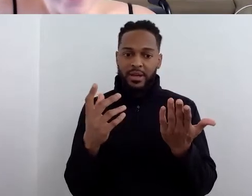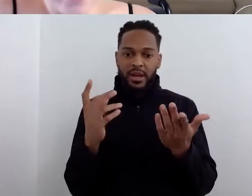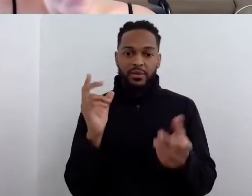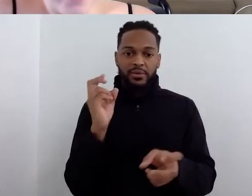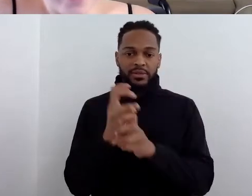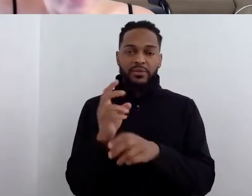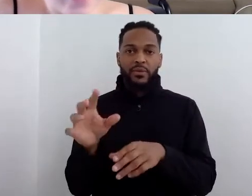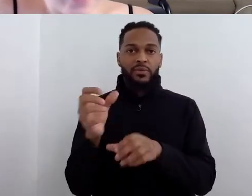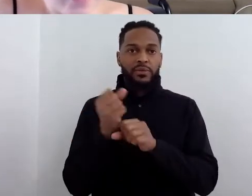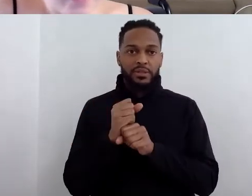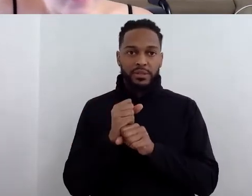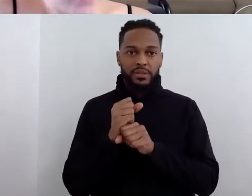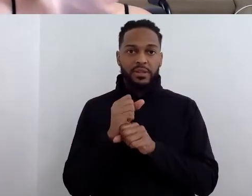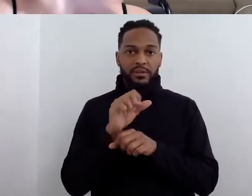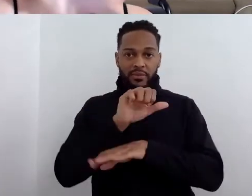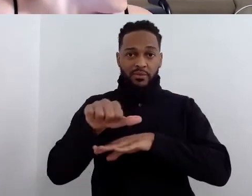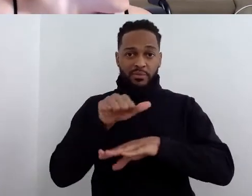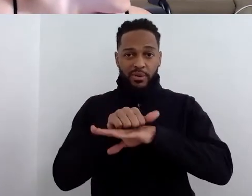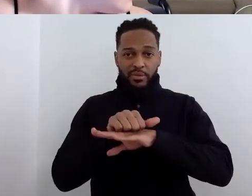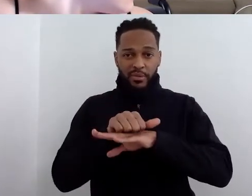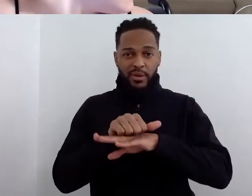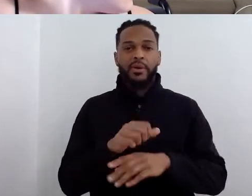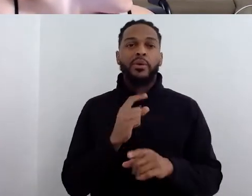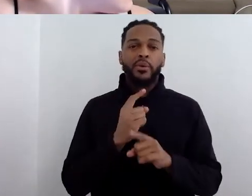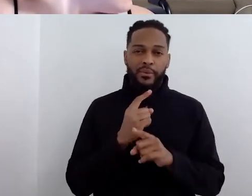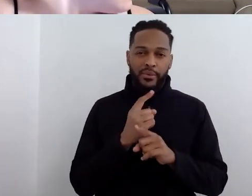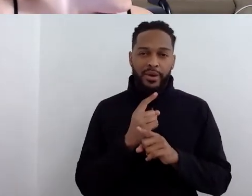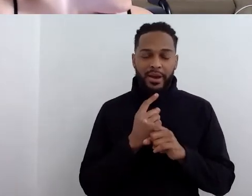Yep, and that's why they prioritized